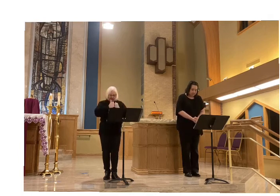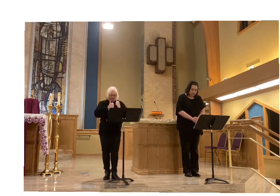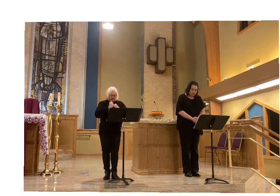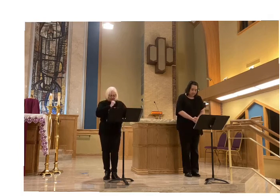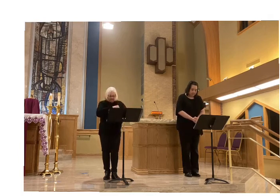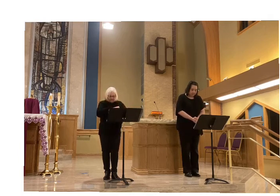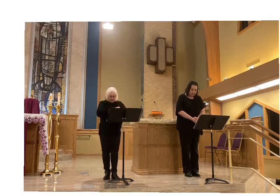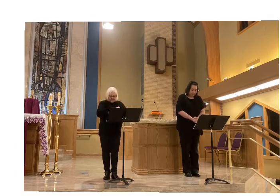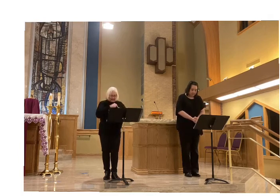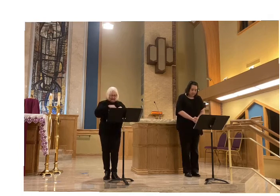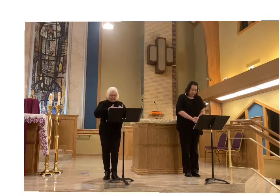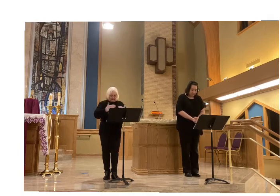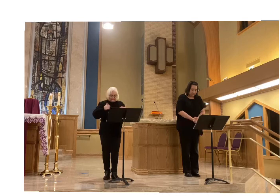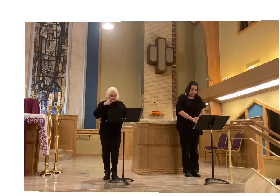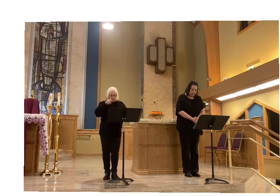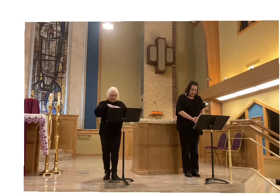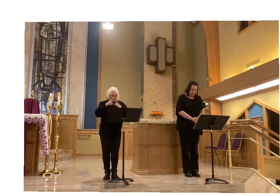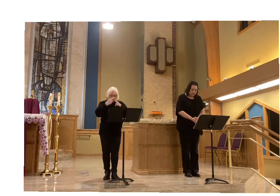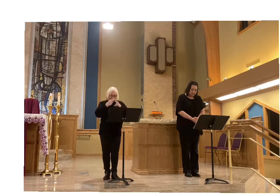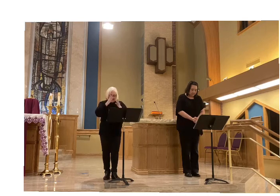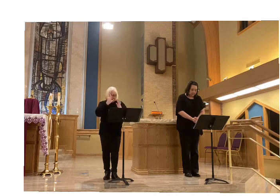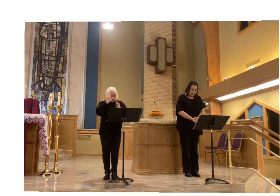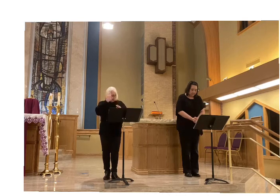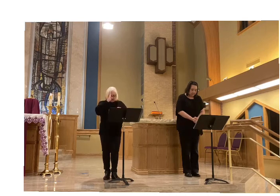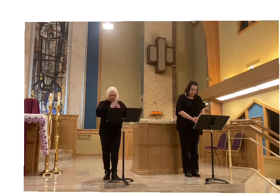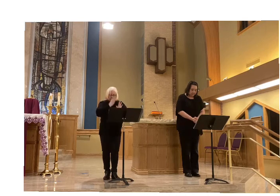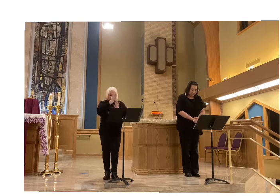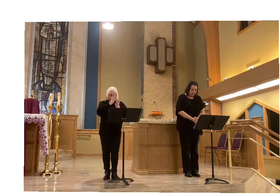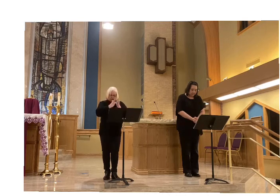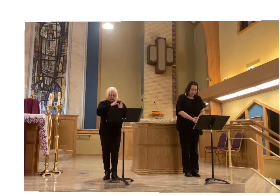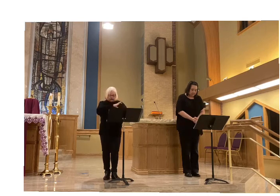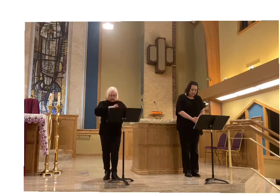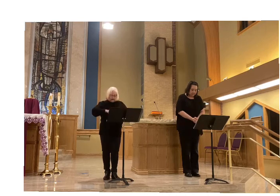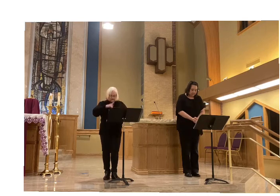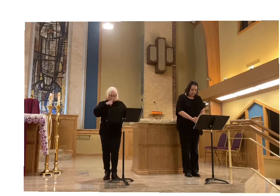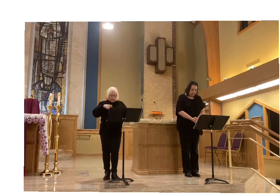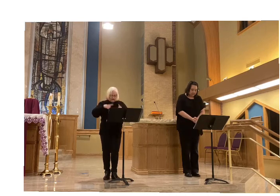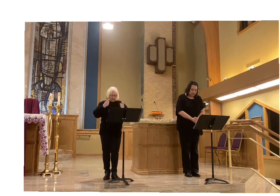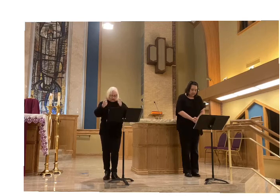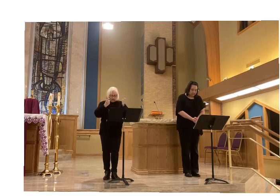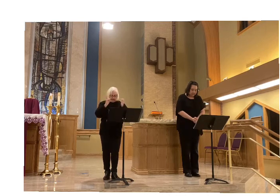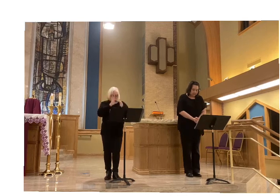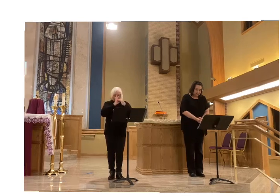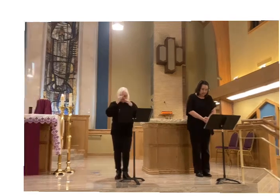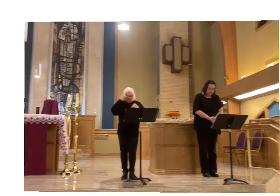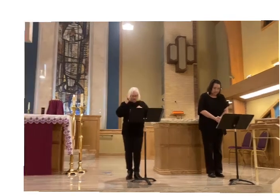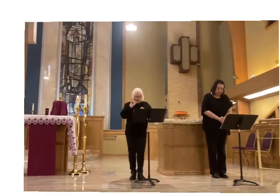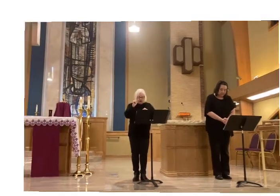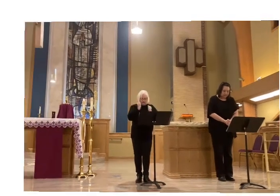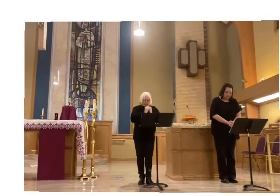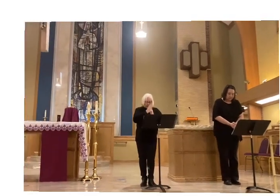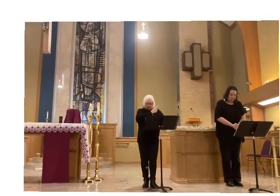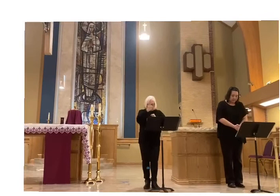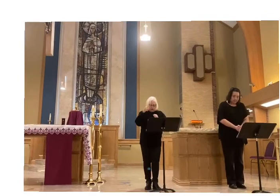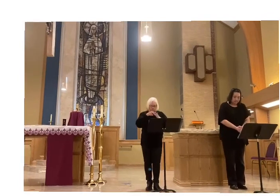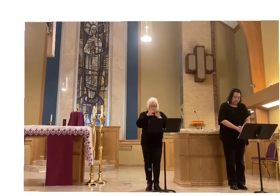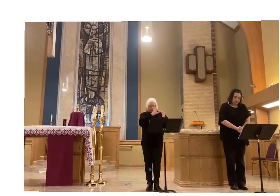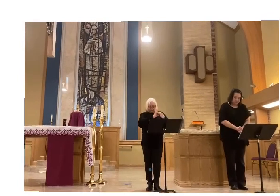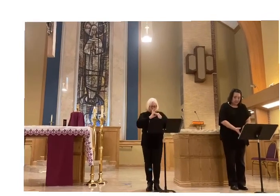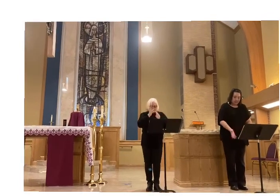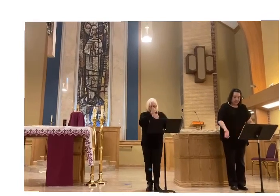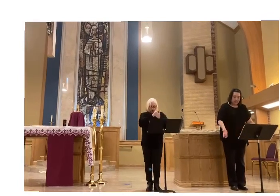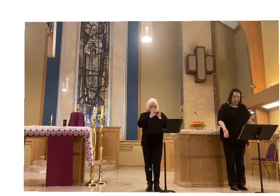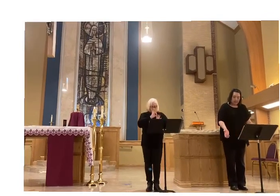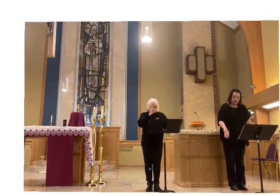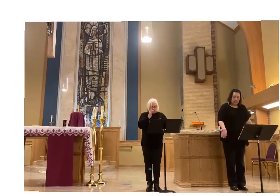Son, Jesus Christ, who lives and reigns forever with you in the unity of the Holy Spirit.